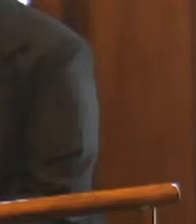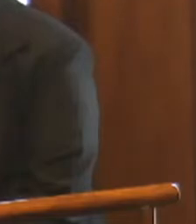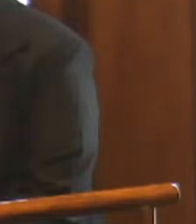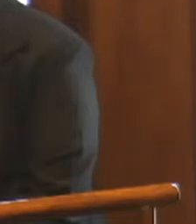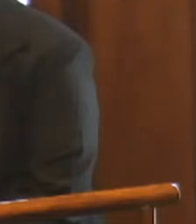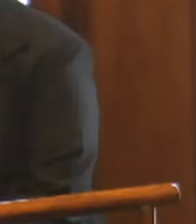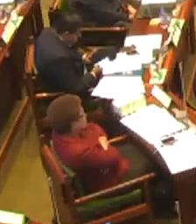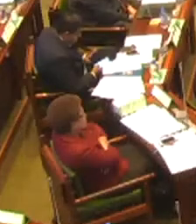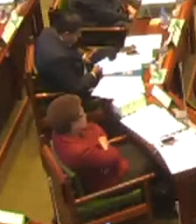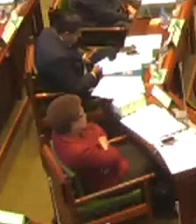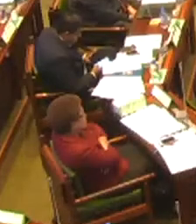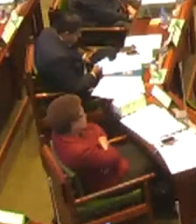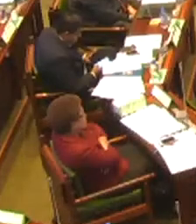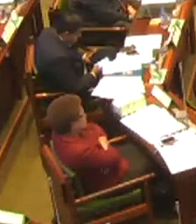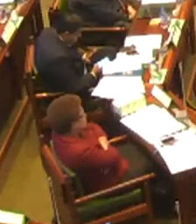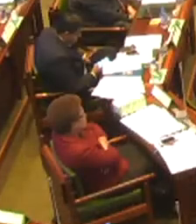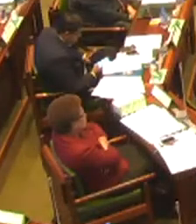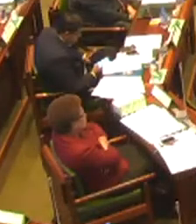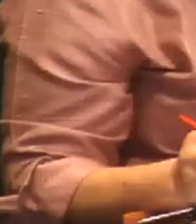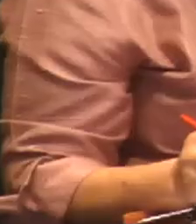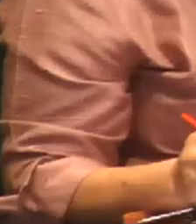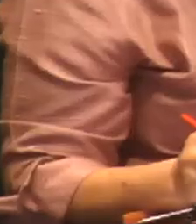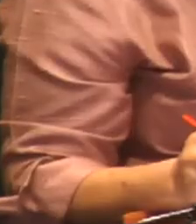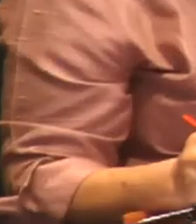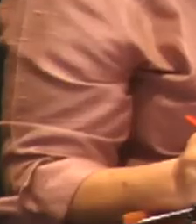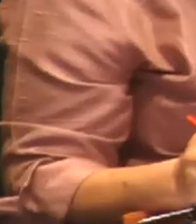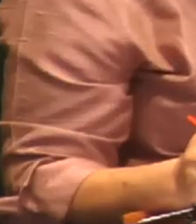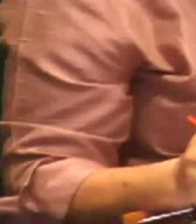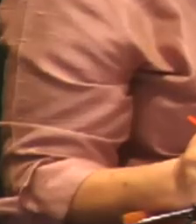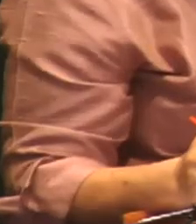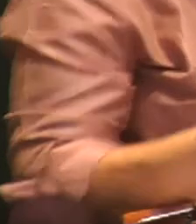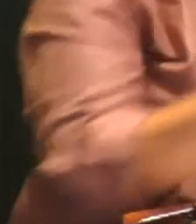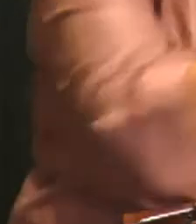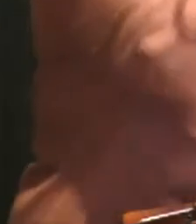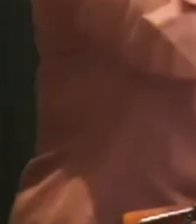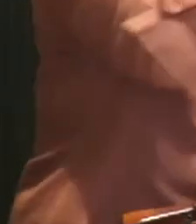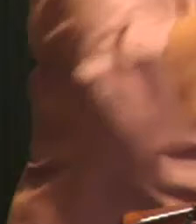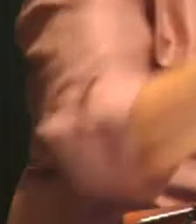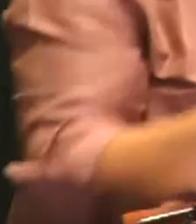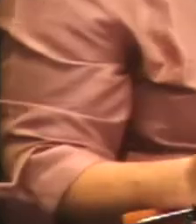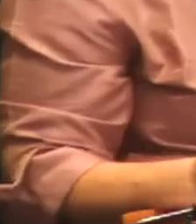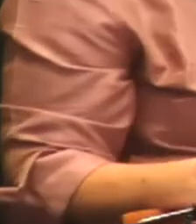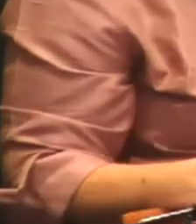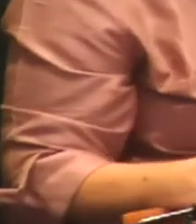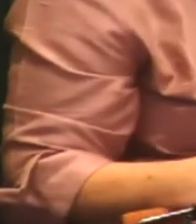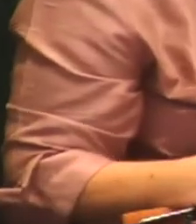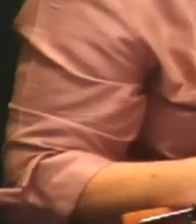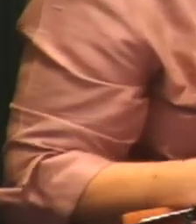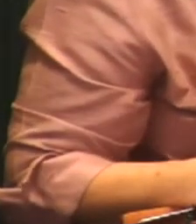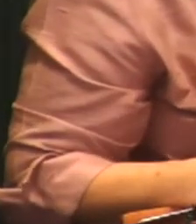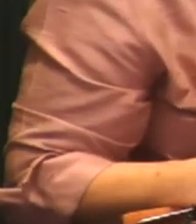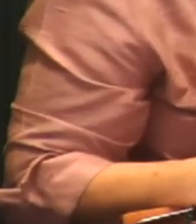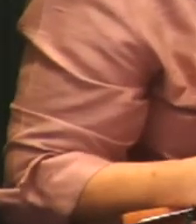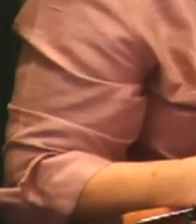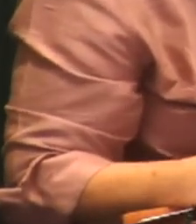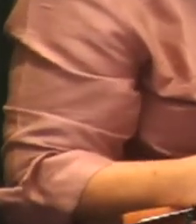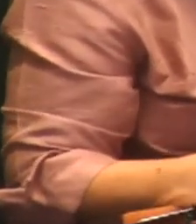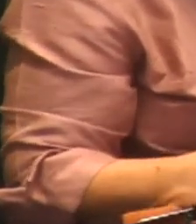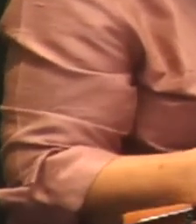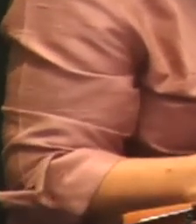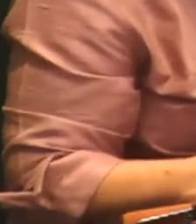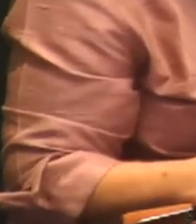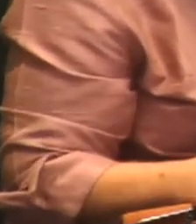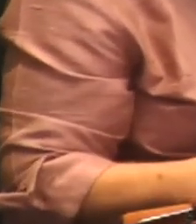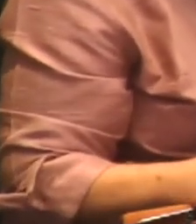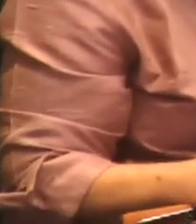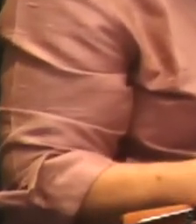you, Madam Speaker. Thank you. Before I ask for the response, we will note, honourable members, that we have here a group of very important visitors that